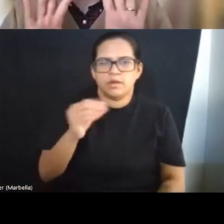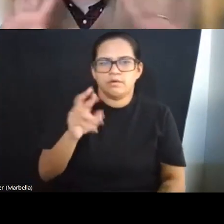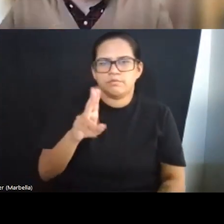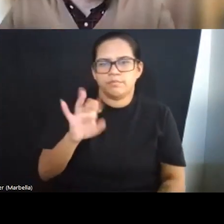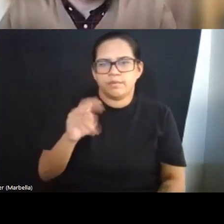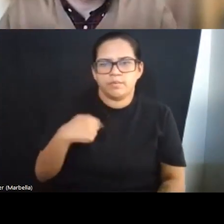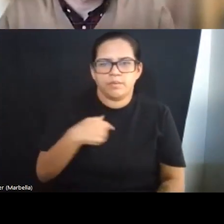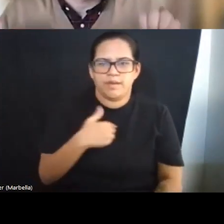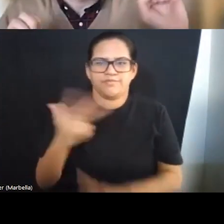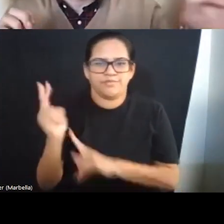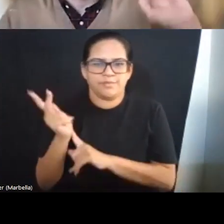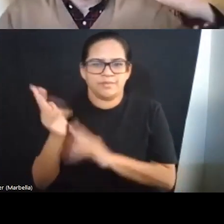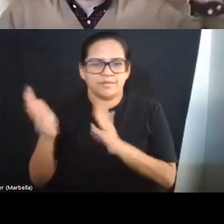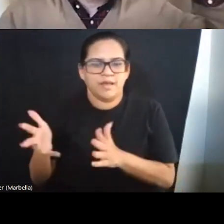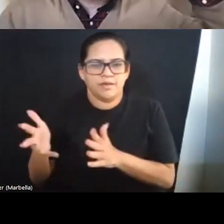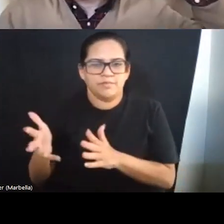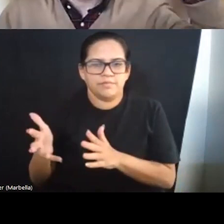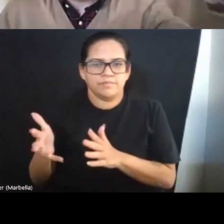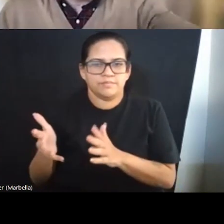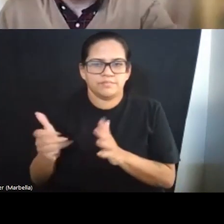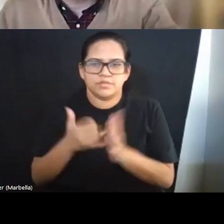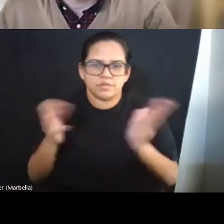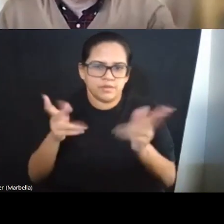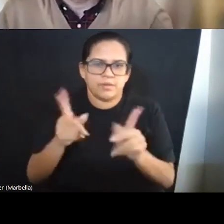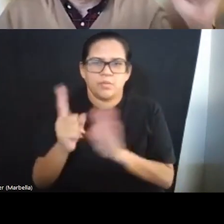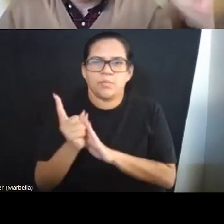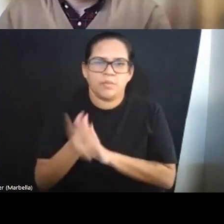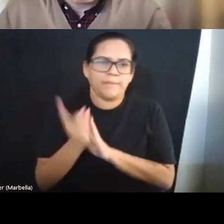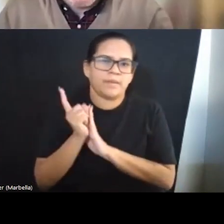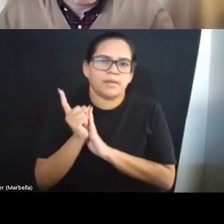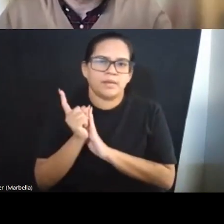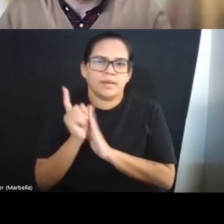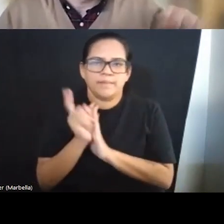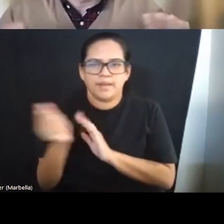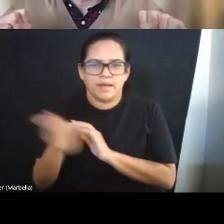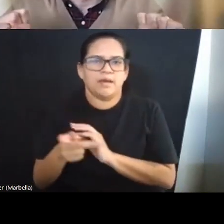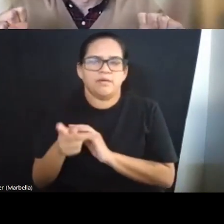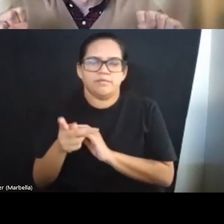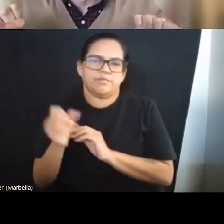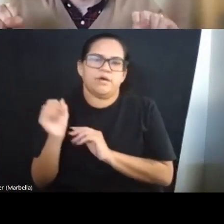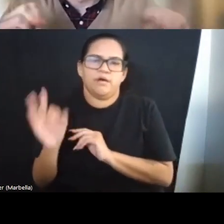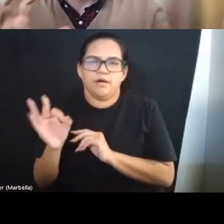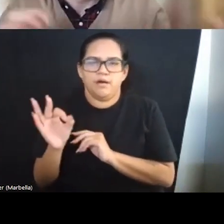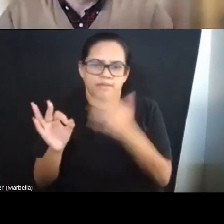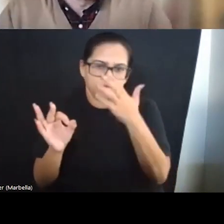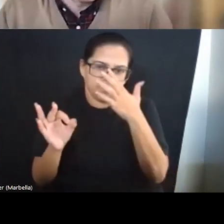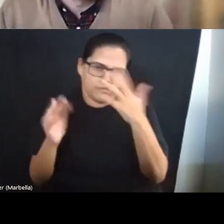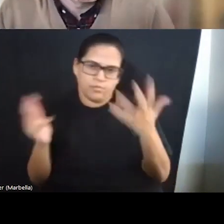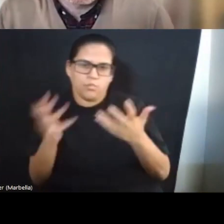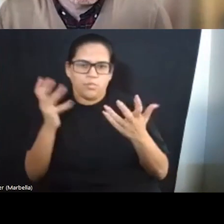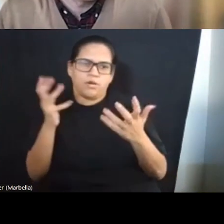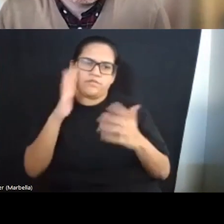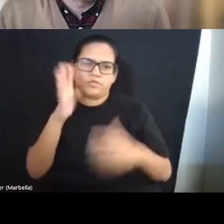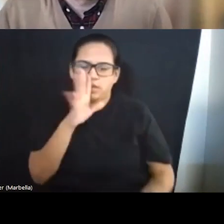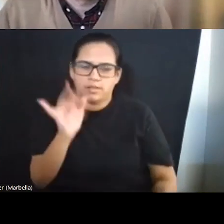like 3 minutes left. So I just encourage people just to be like, you know, 1 minute, minute and a half of what the future might